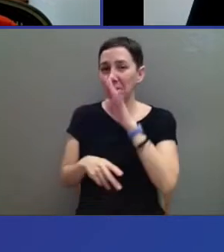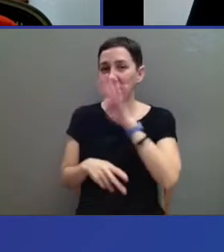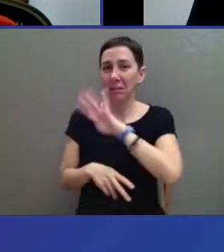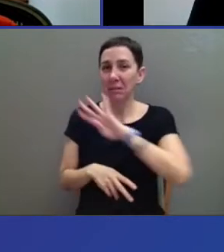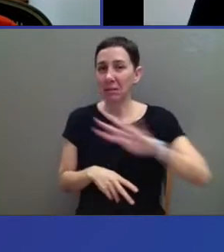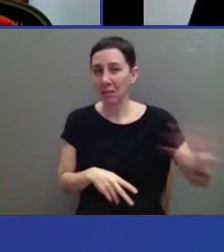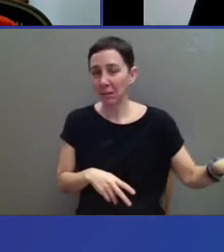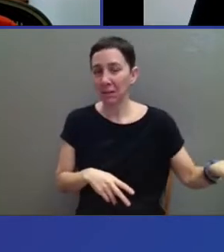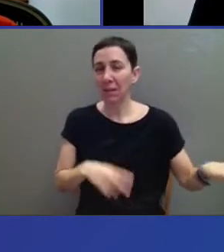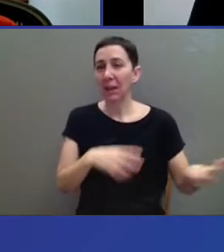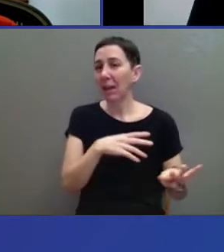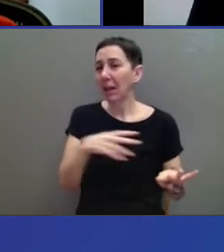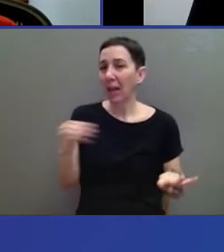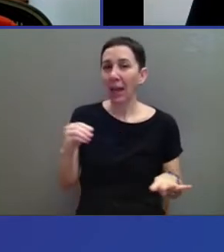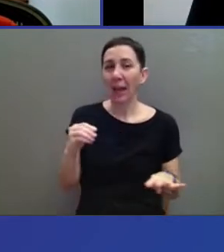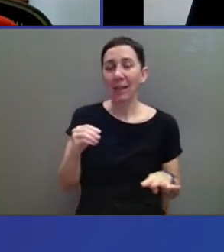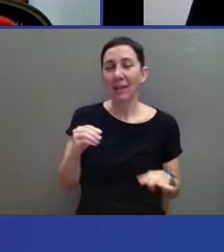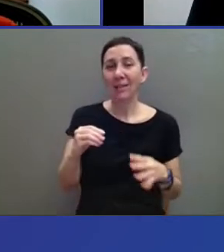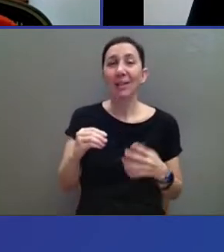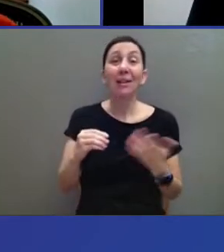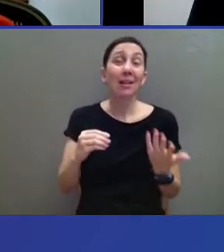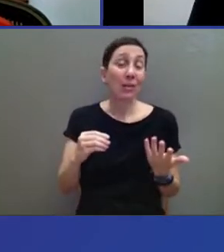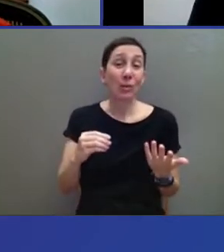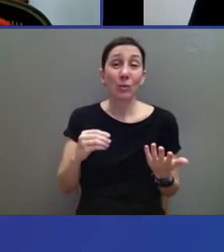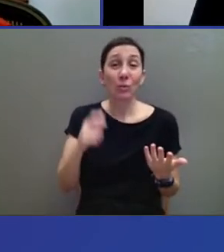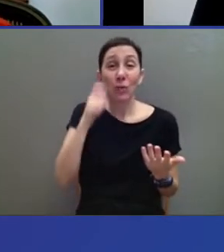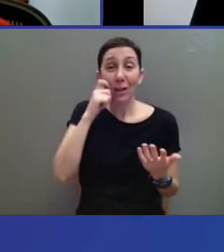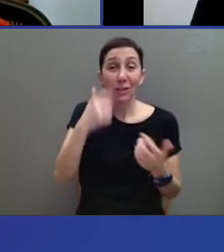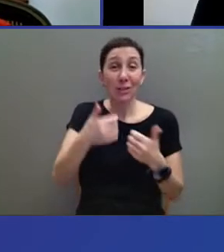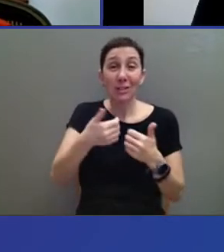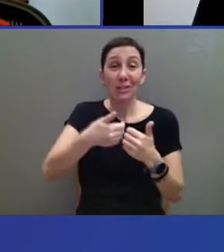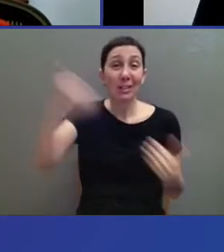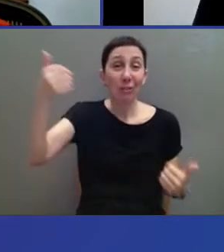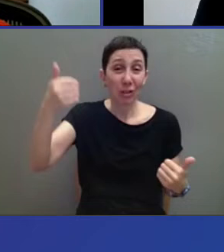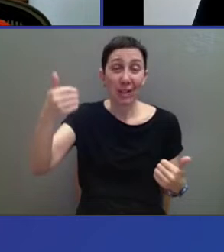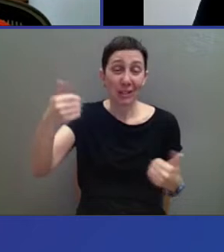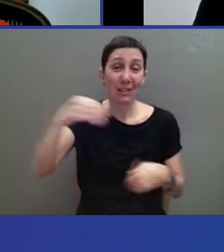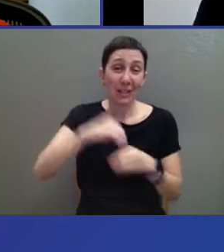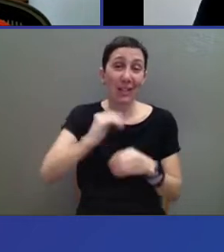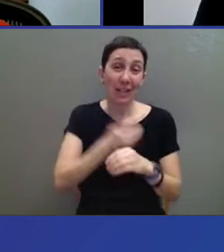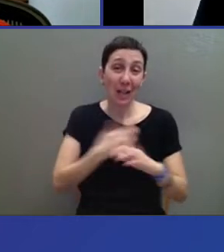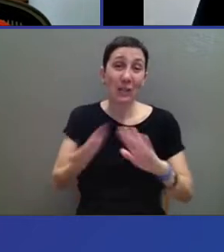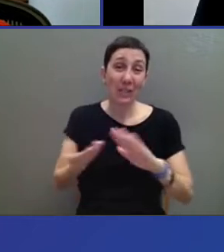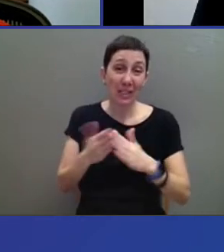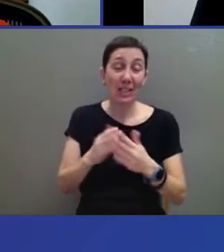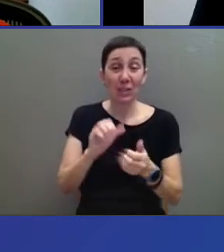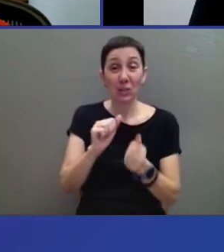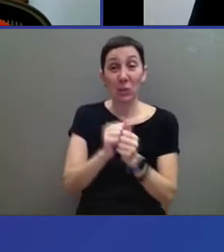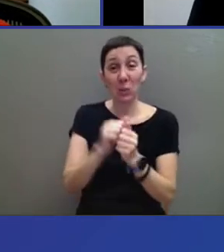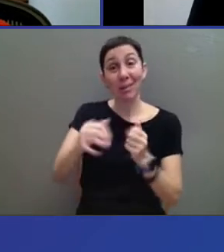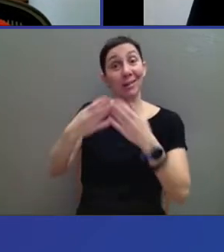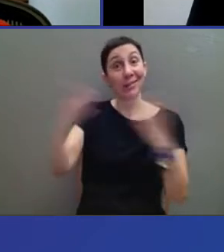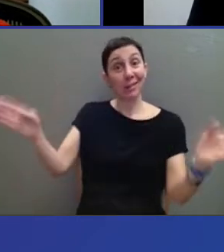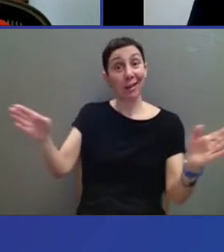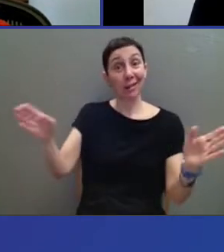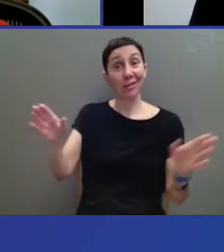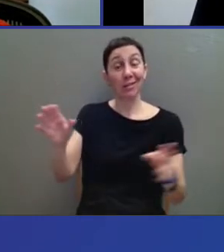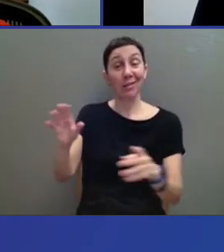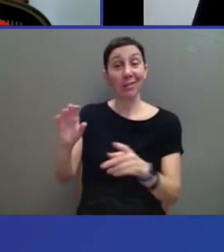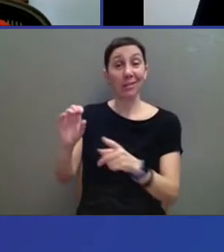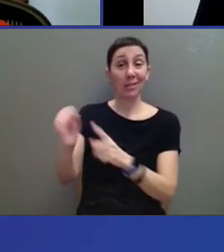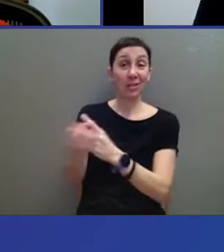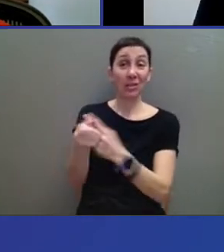as it reflects itself in our city specifically. So looking at those conditions, right, I feel like across the